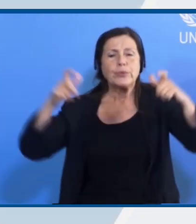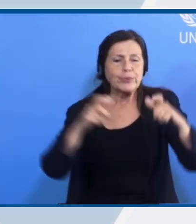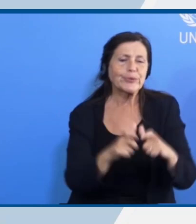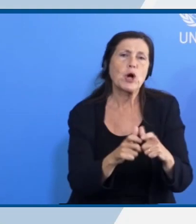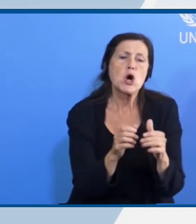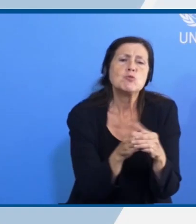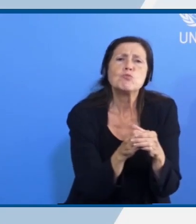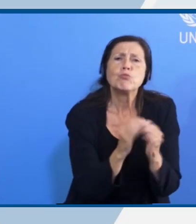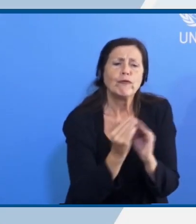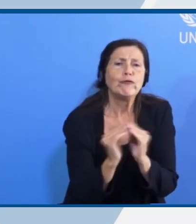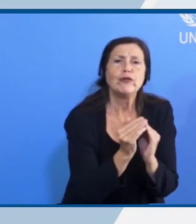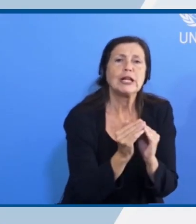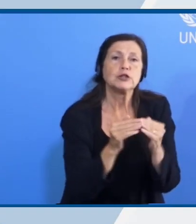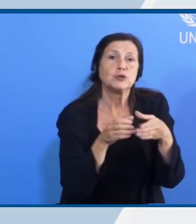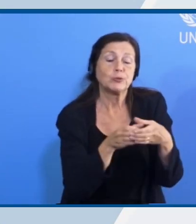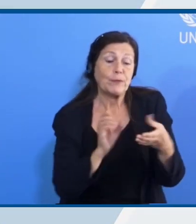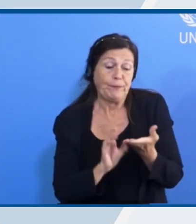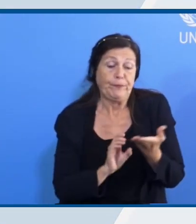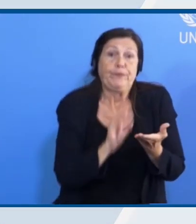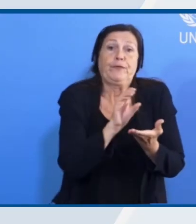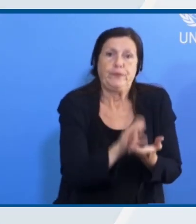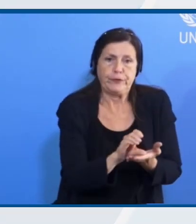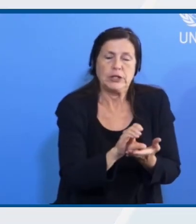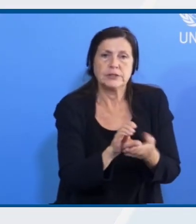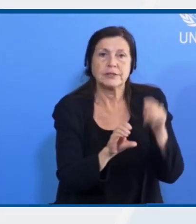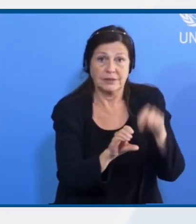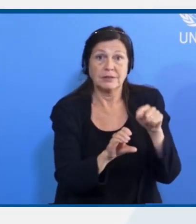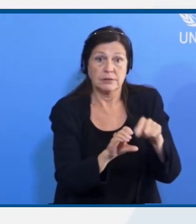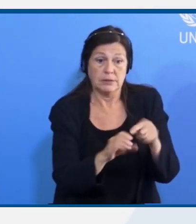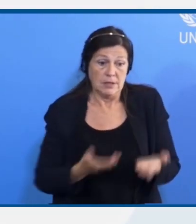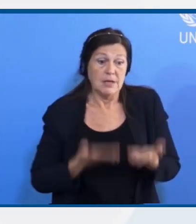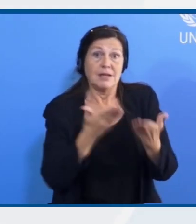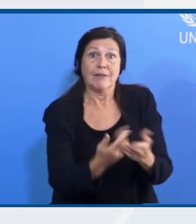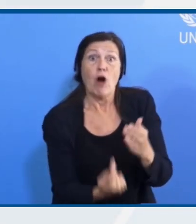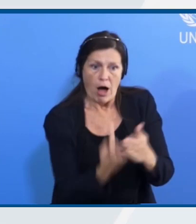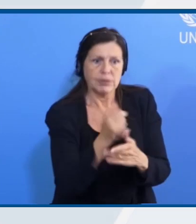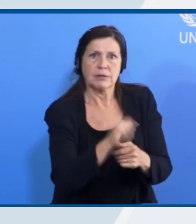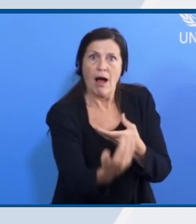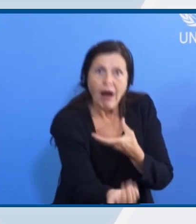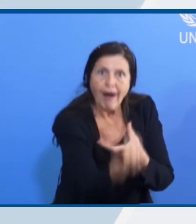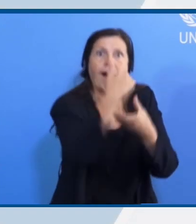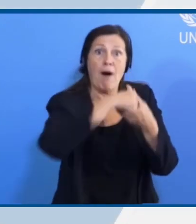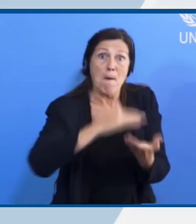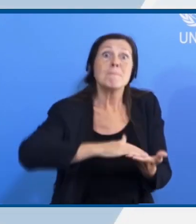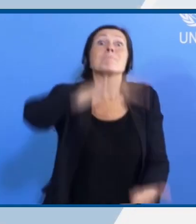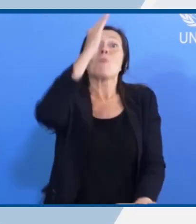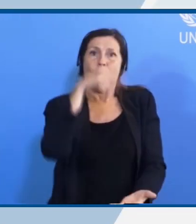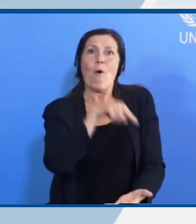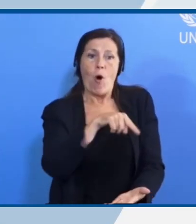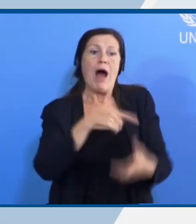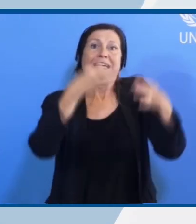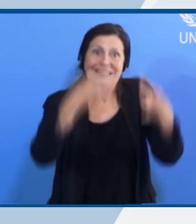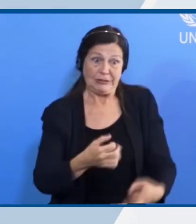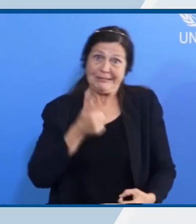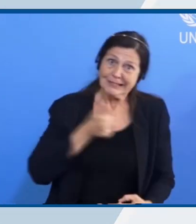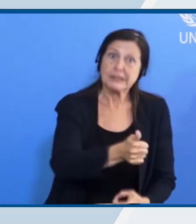funds, the more it provides the opportunity and access for participatory decision-making